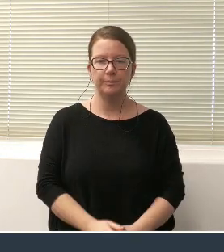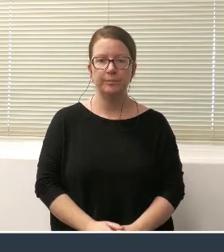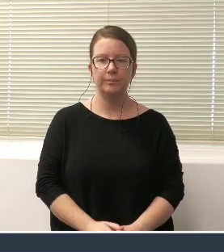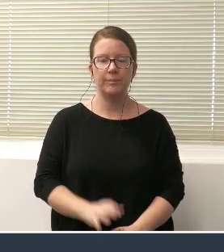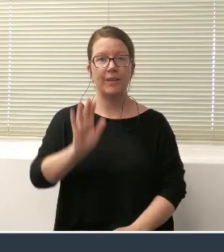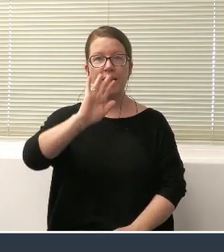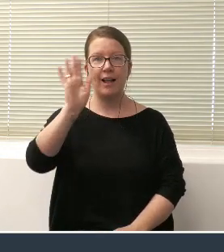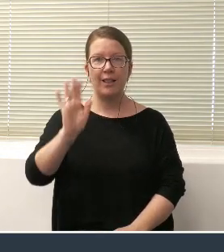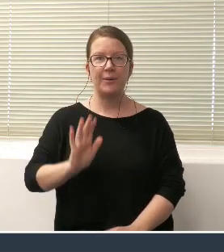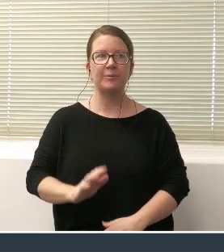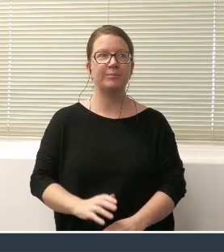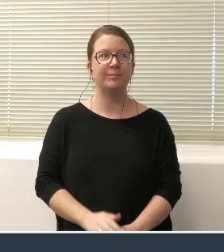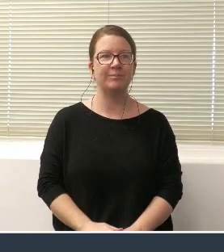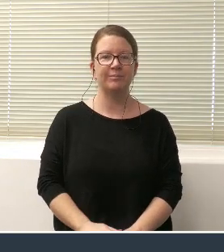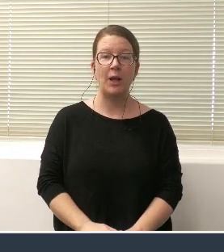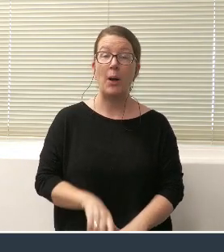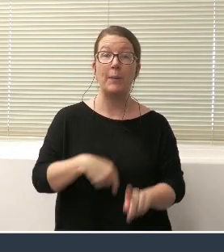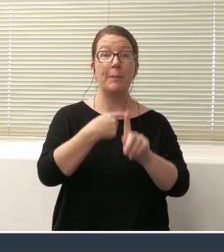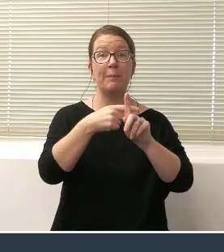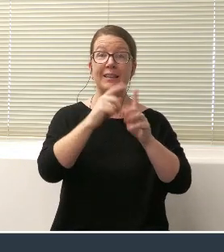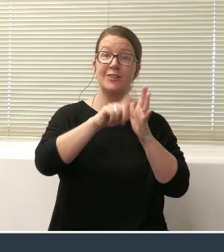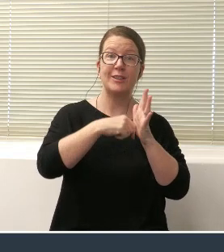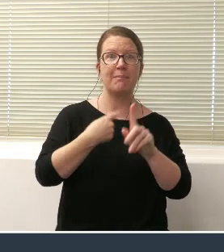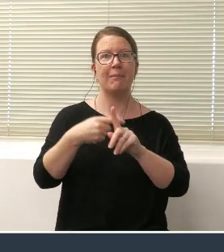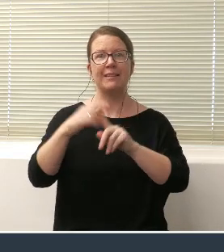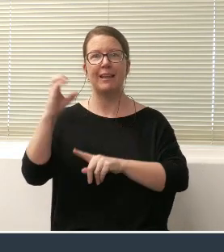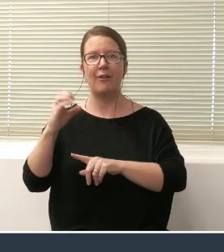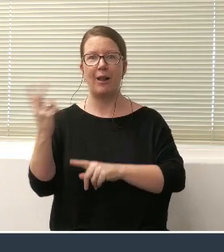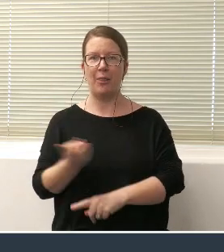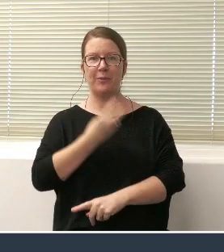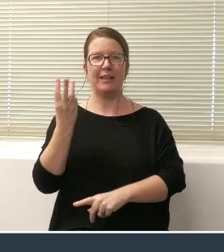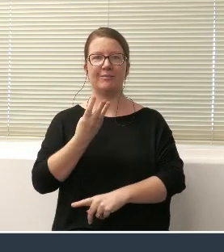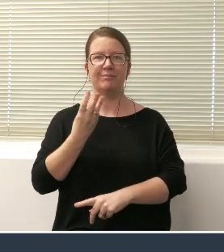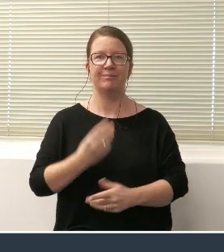Hello. Oh, and Jess, and Caroline.